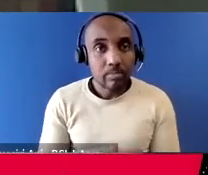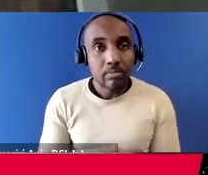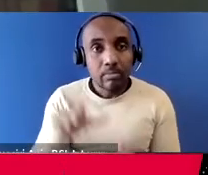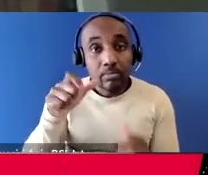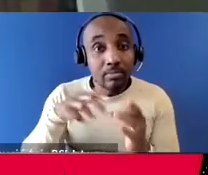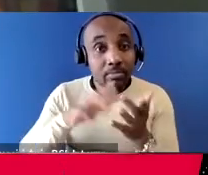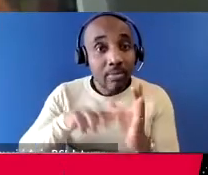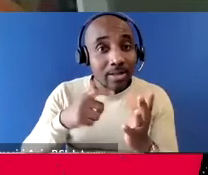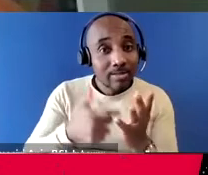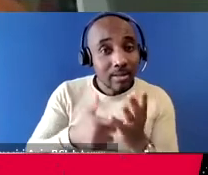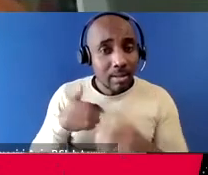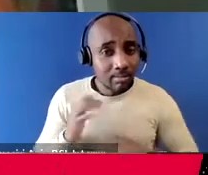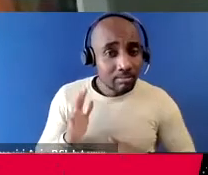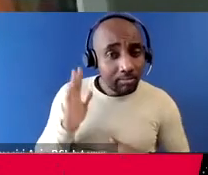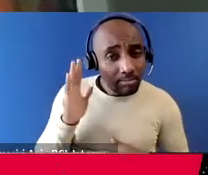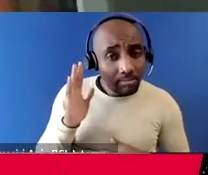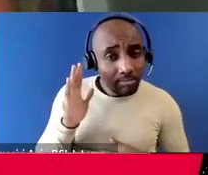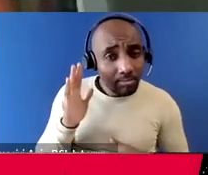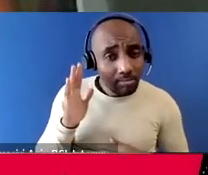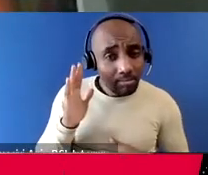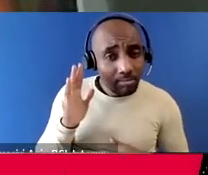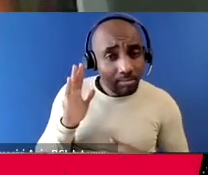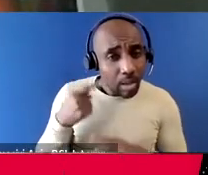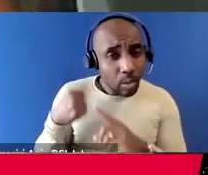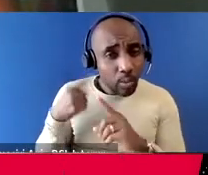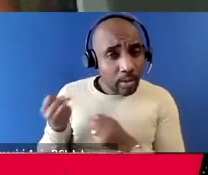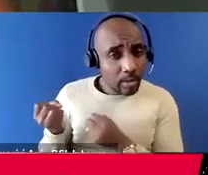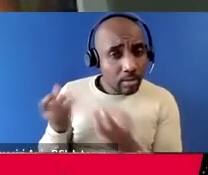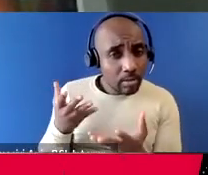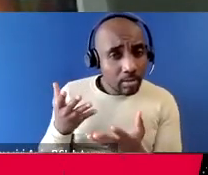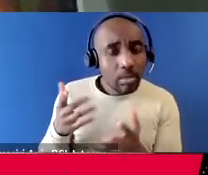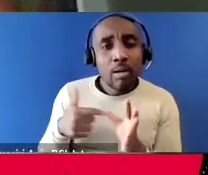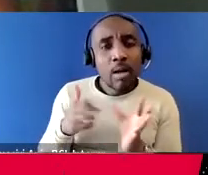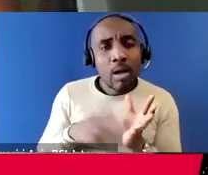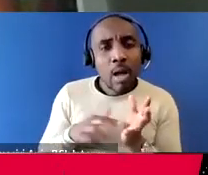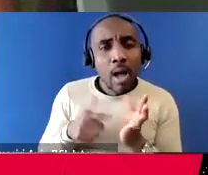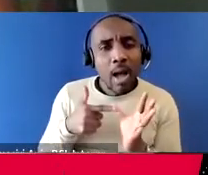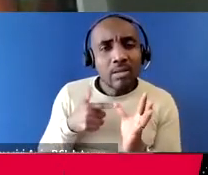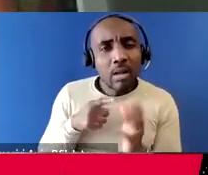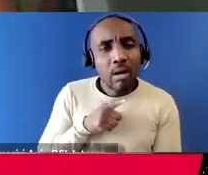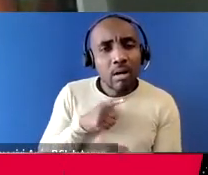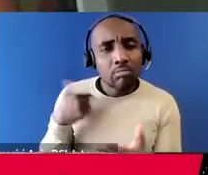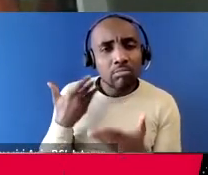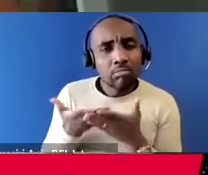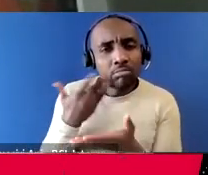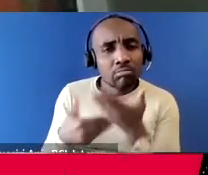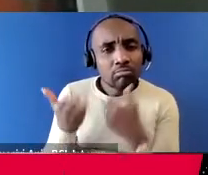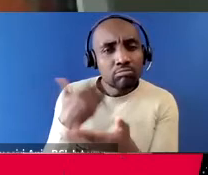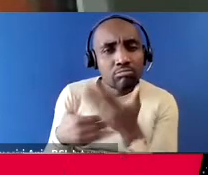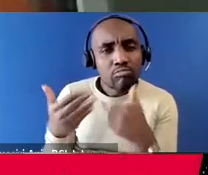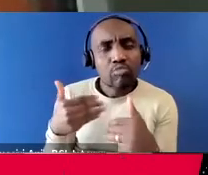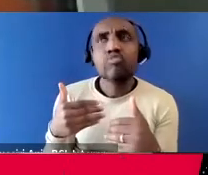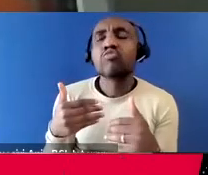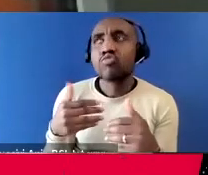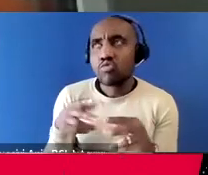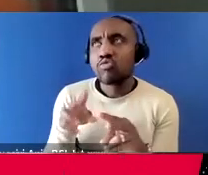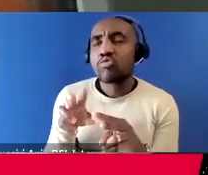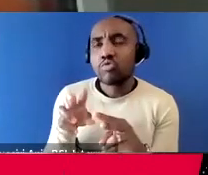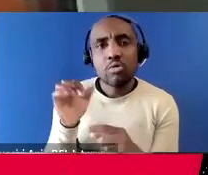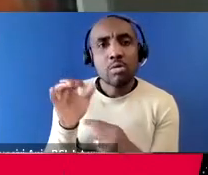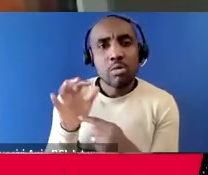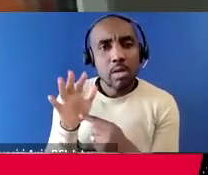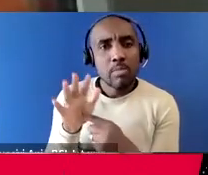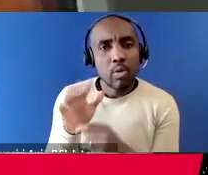I suppose I could just say something really quickly. I think what Anna has said is so important about